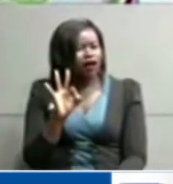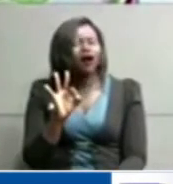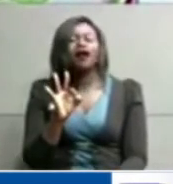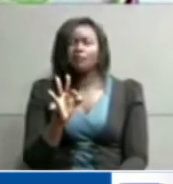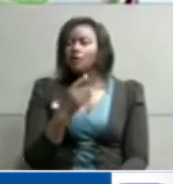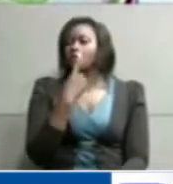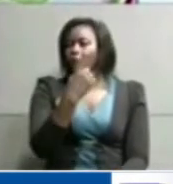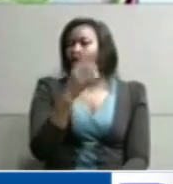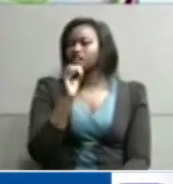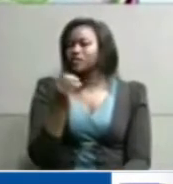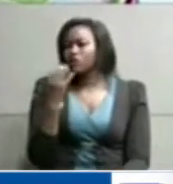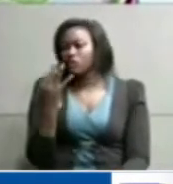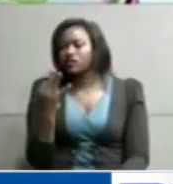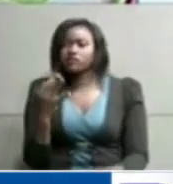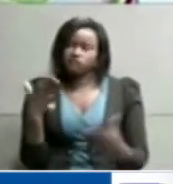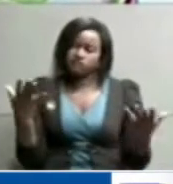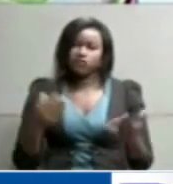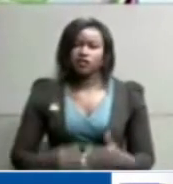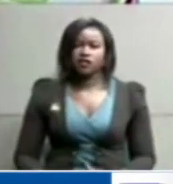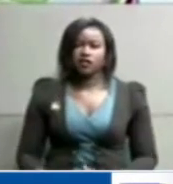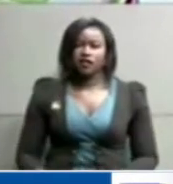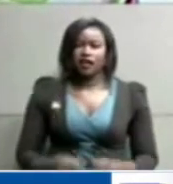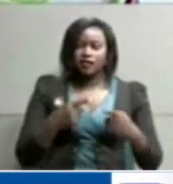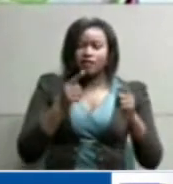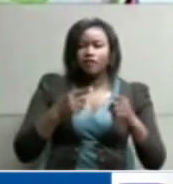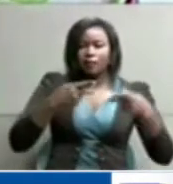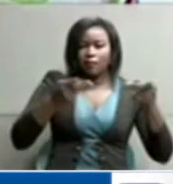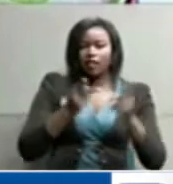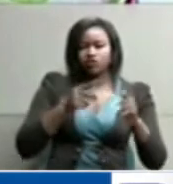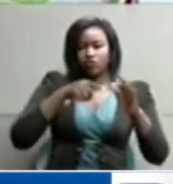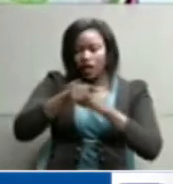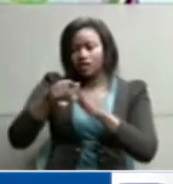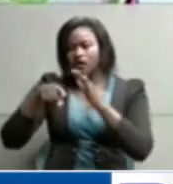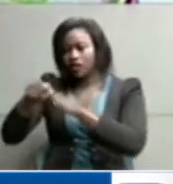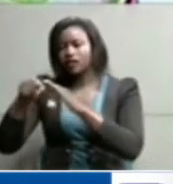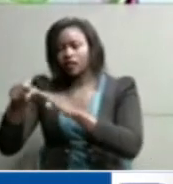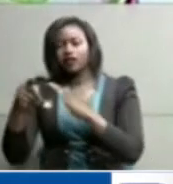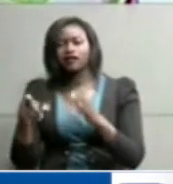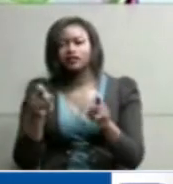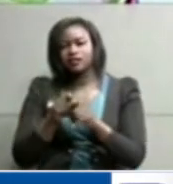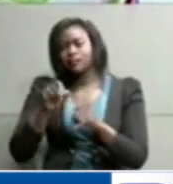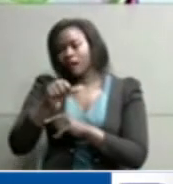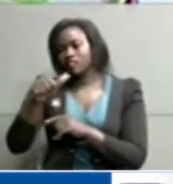and another one 50 something. They have all the details.